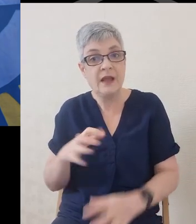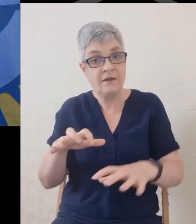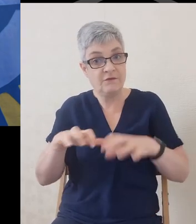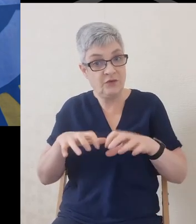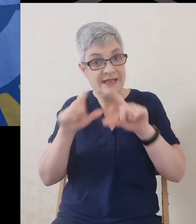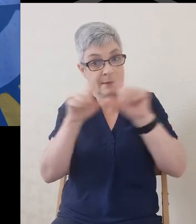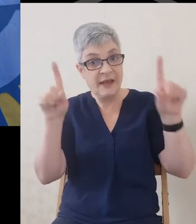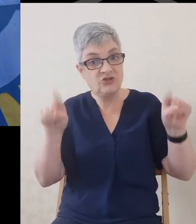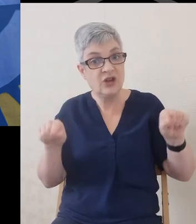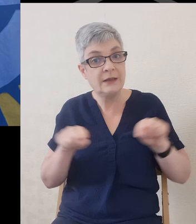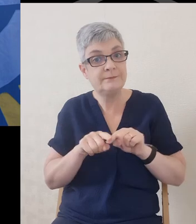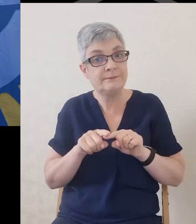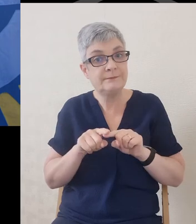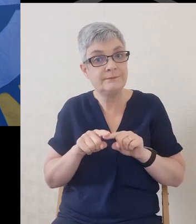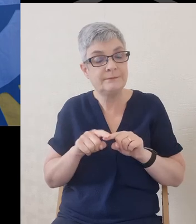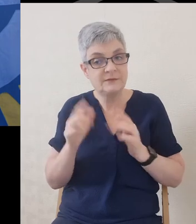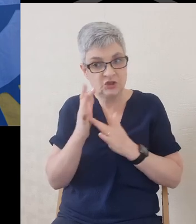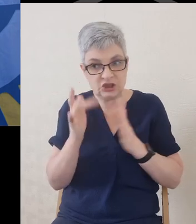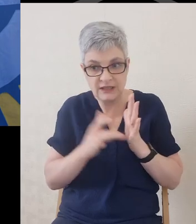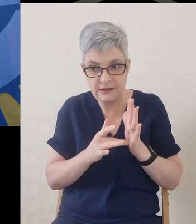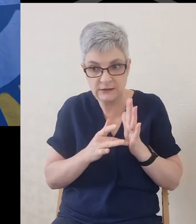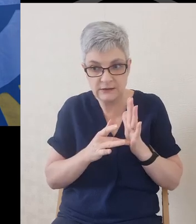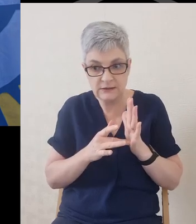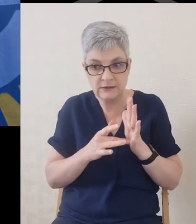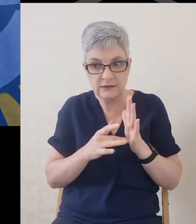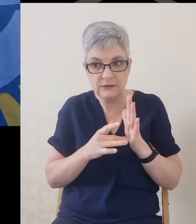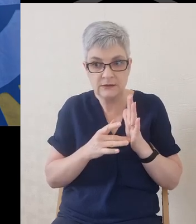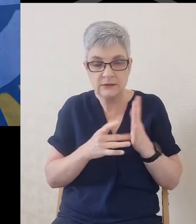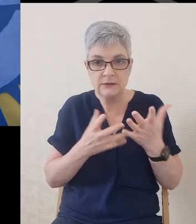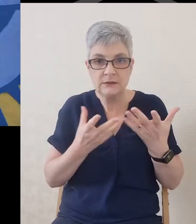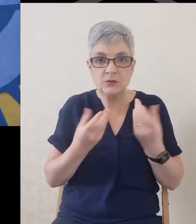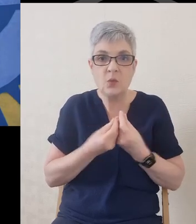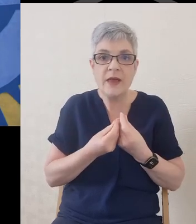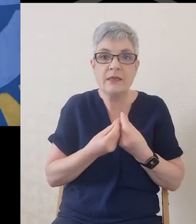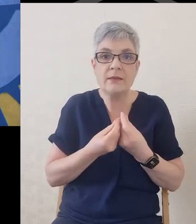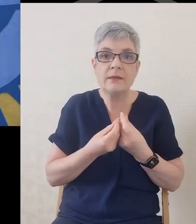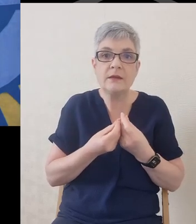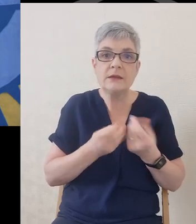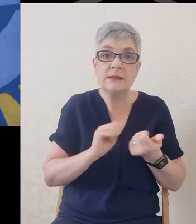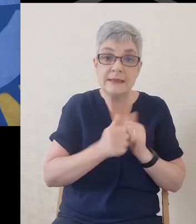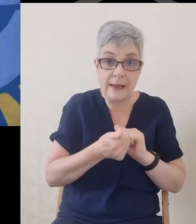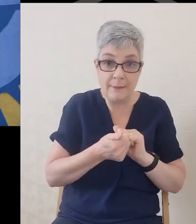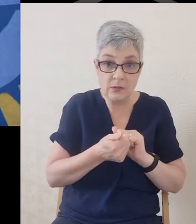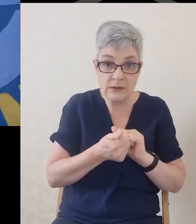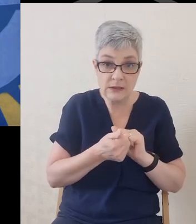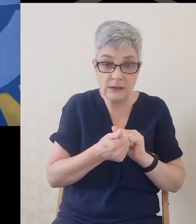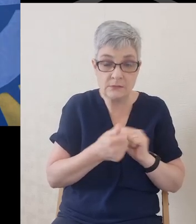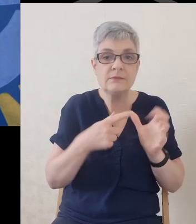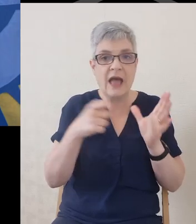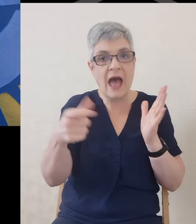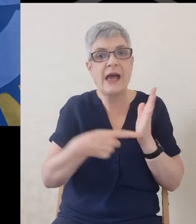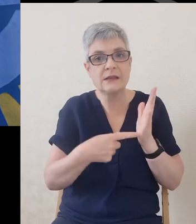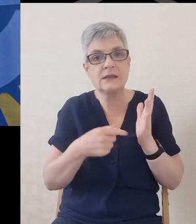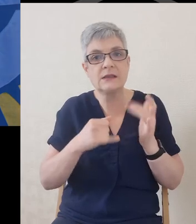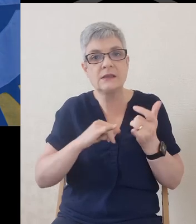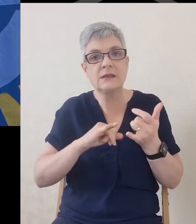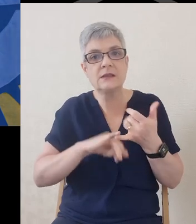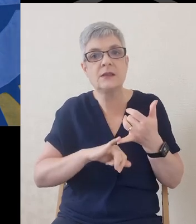Freeze the picture as Jesus is with the disciples here in Acts chapter